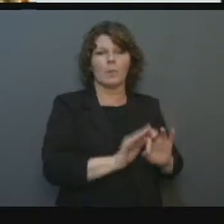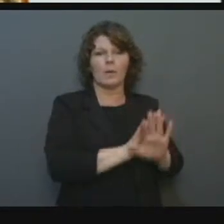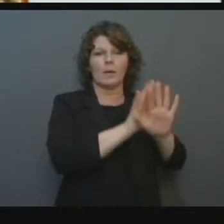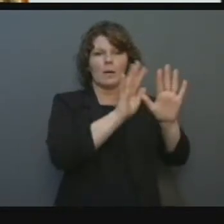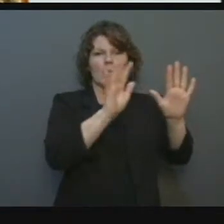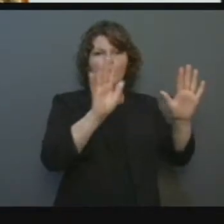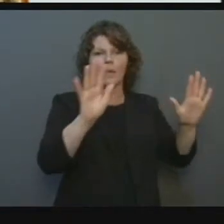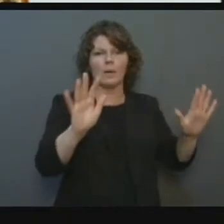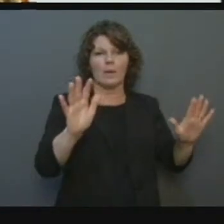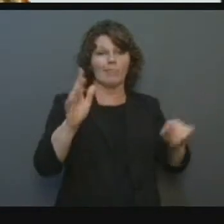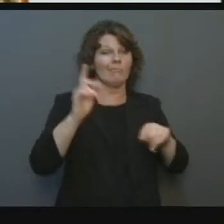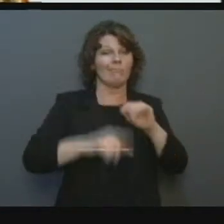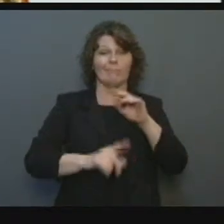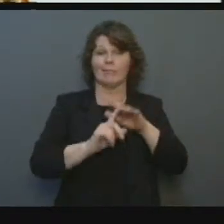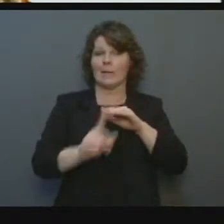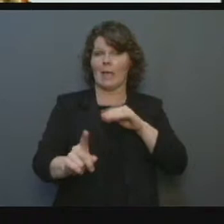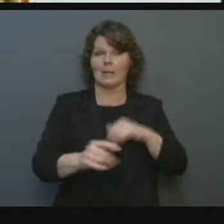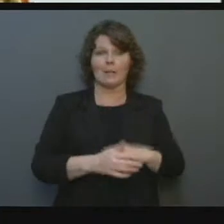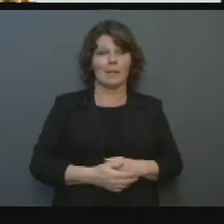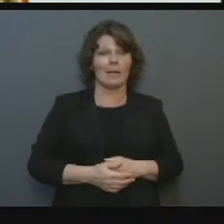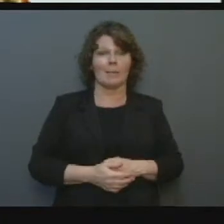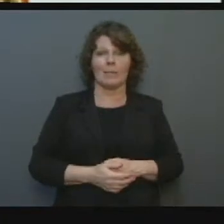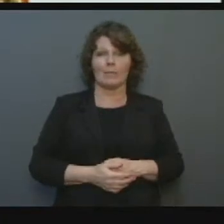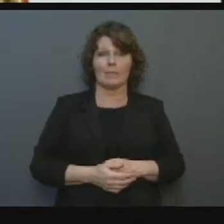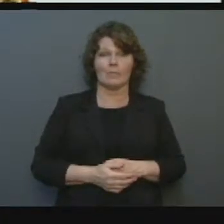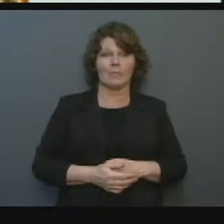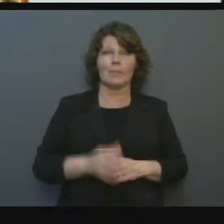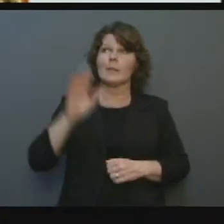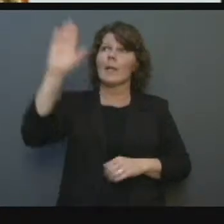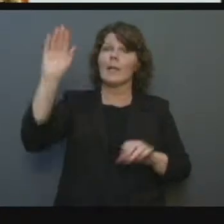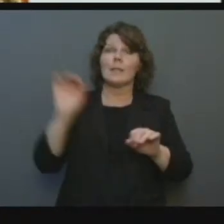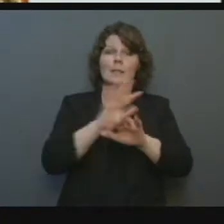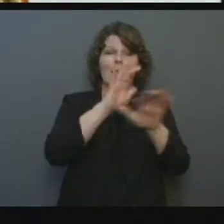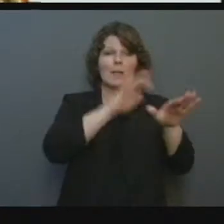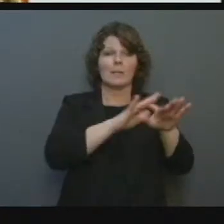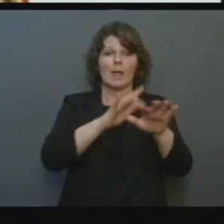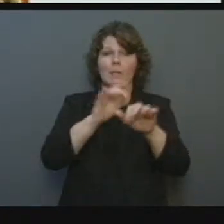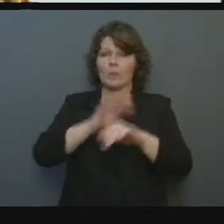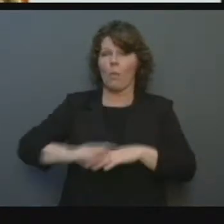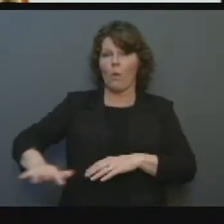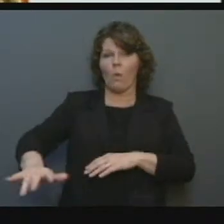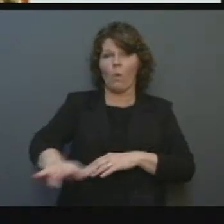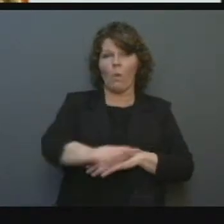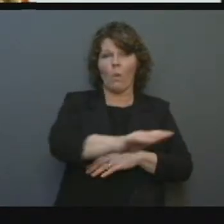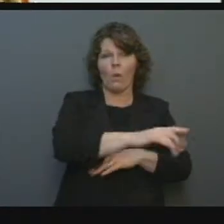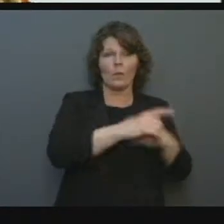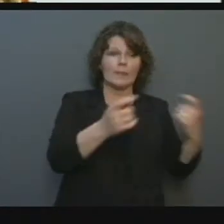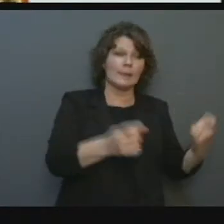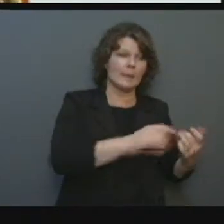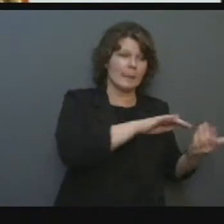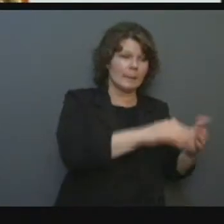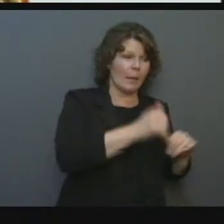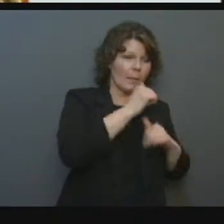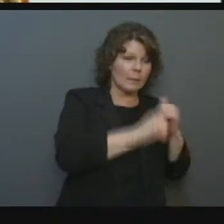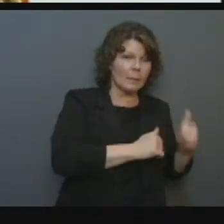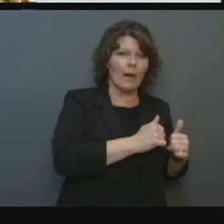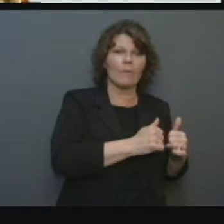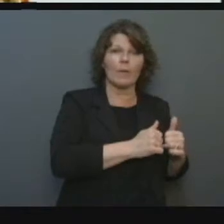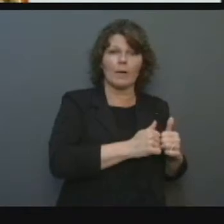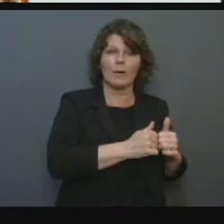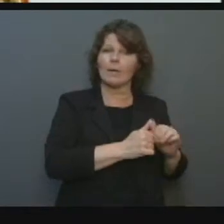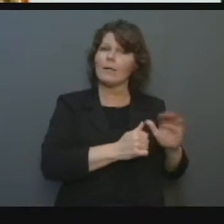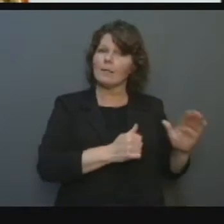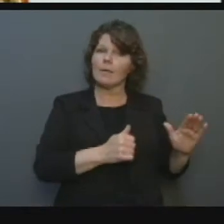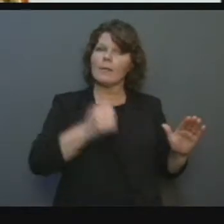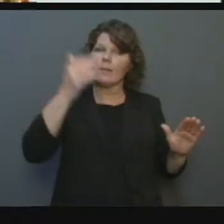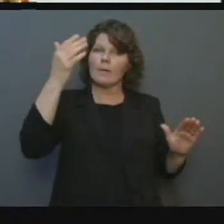place where we can escape it. No place where the light does not reach. No place, not sin, not death, not suffering, over which God is